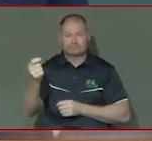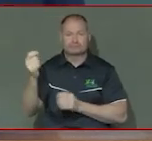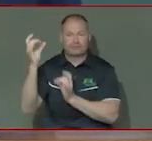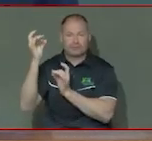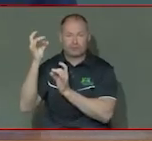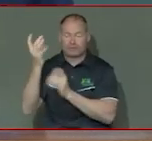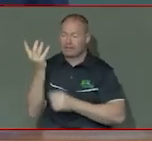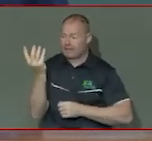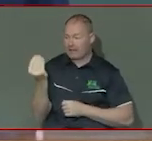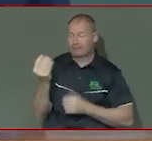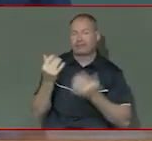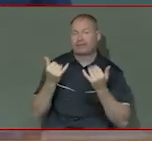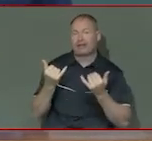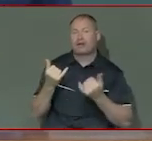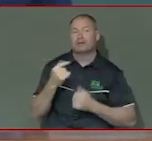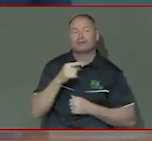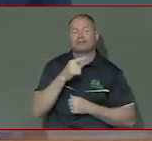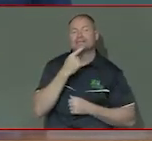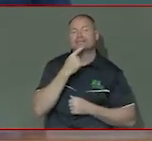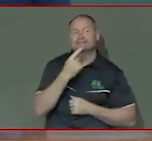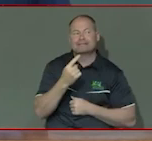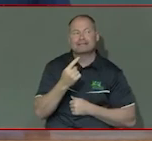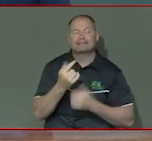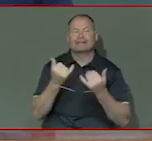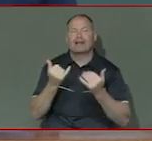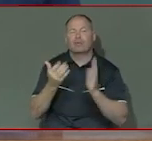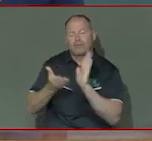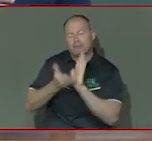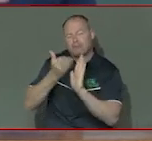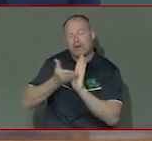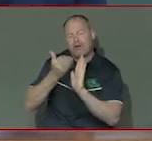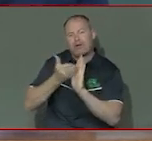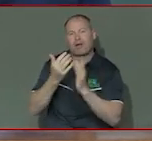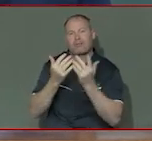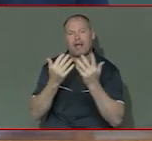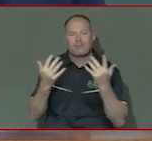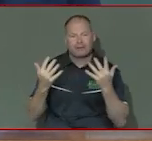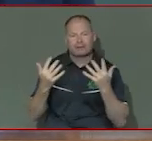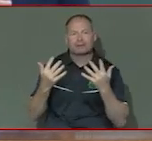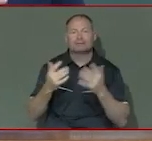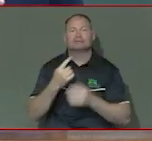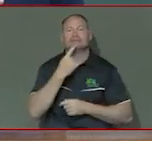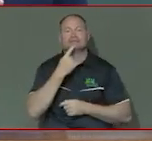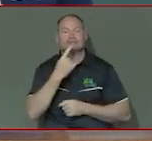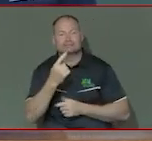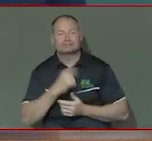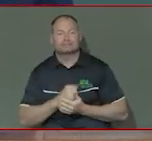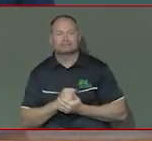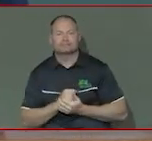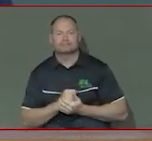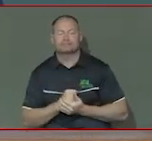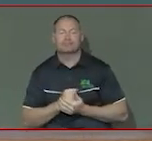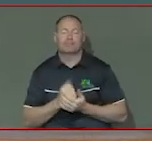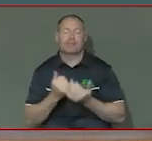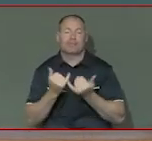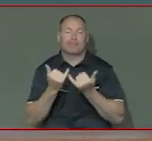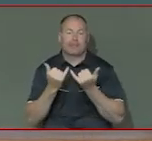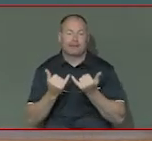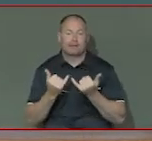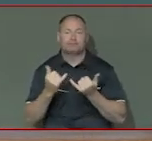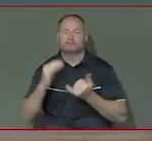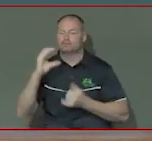All right, so that we've done since grade 9. What do they do now? Now they give you the sales and the cost of sales, and they ask you to calculate